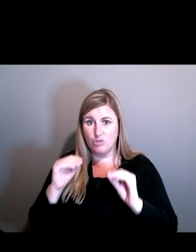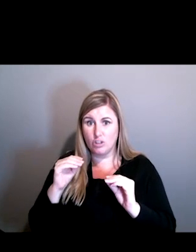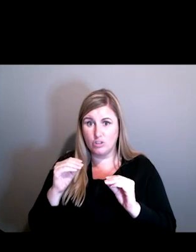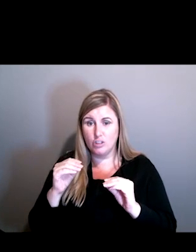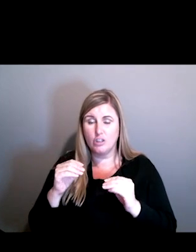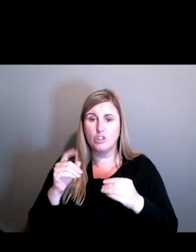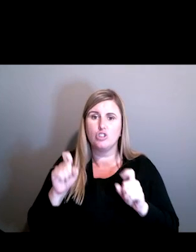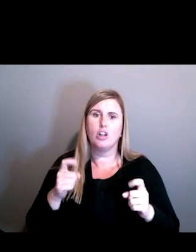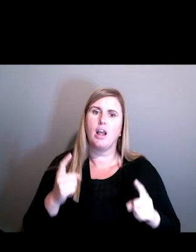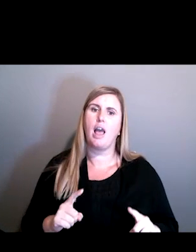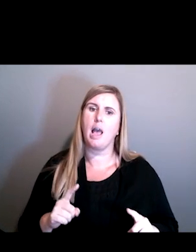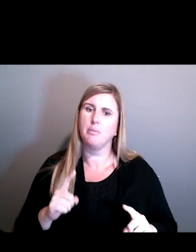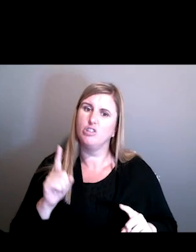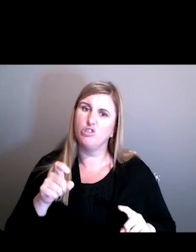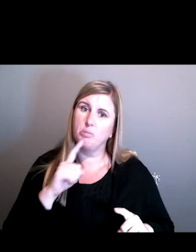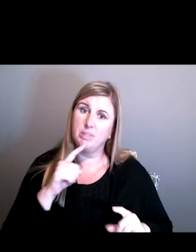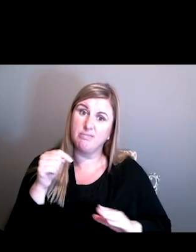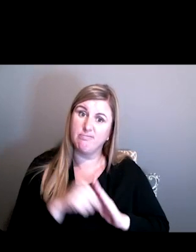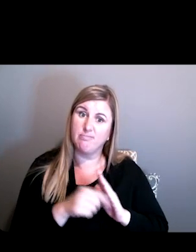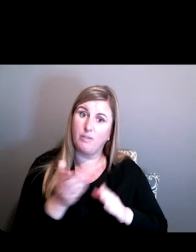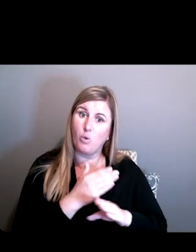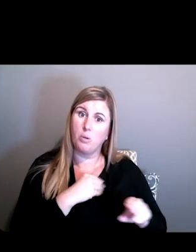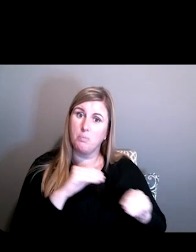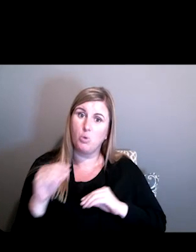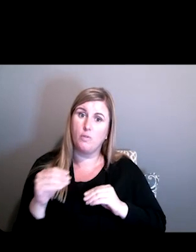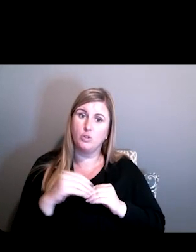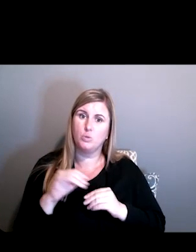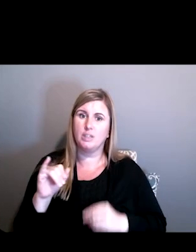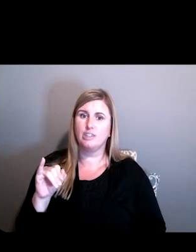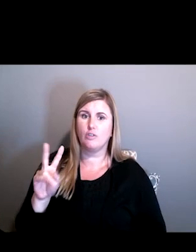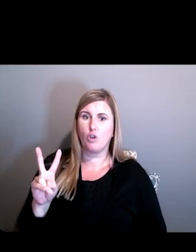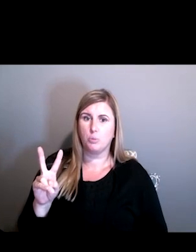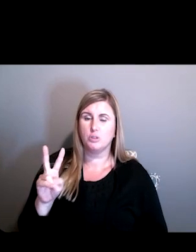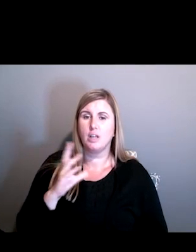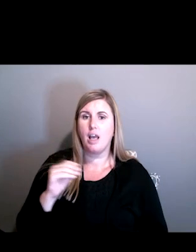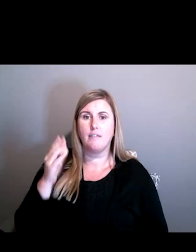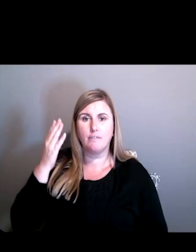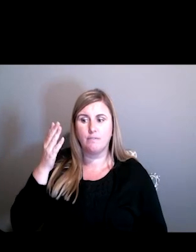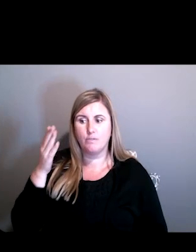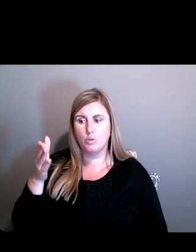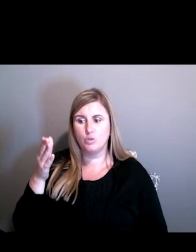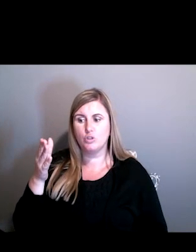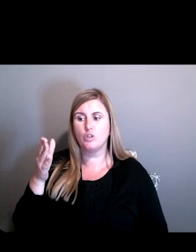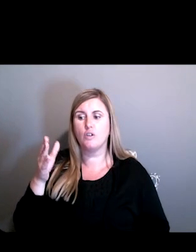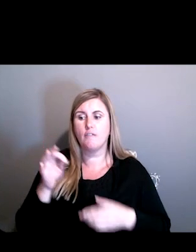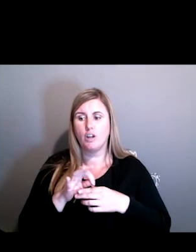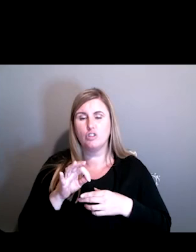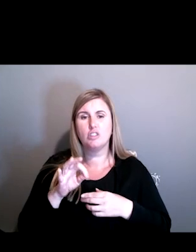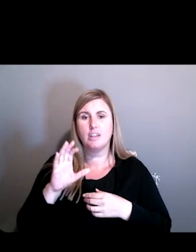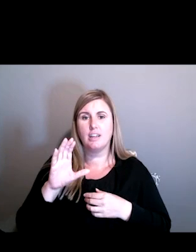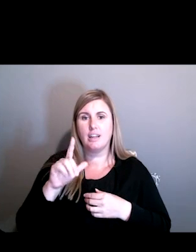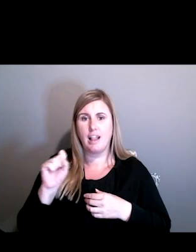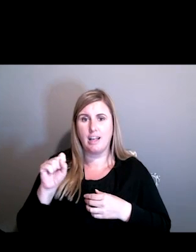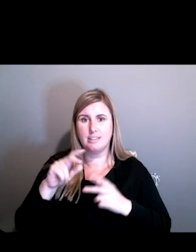happen and be pretty extensive before we move into those interverbals and those feature function class